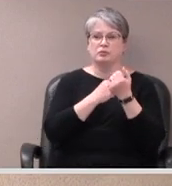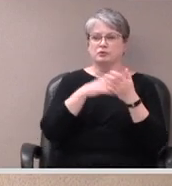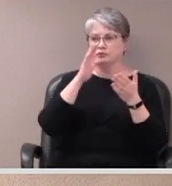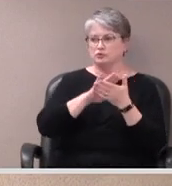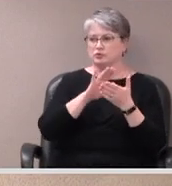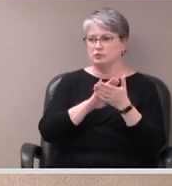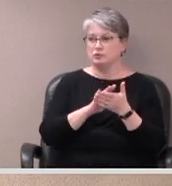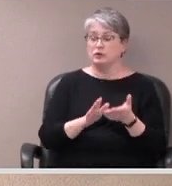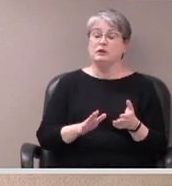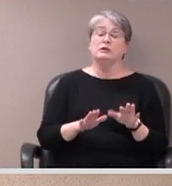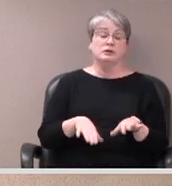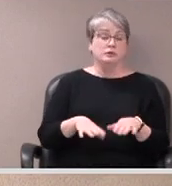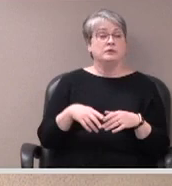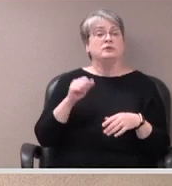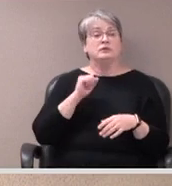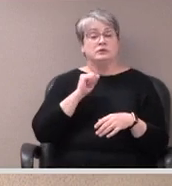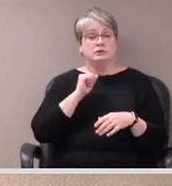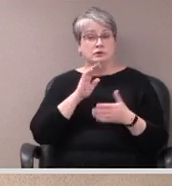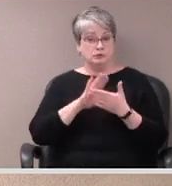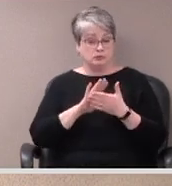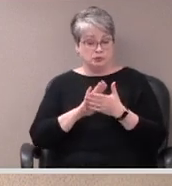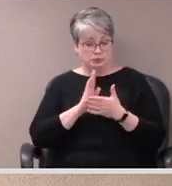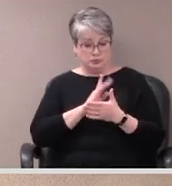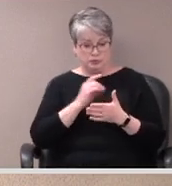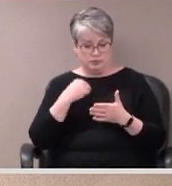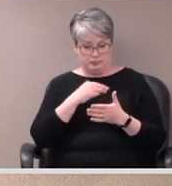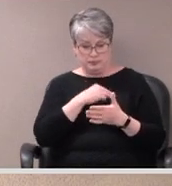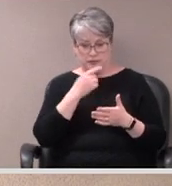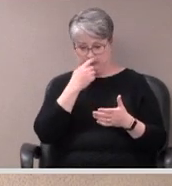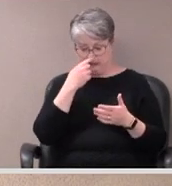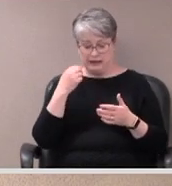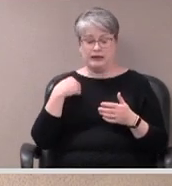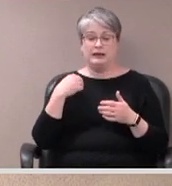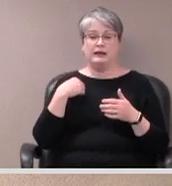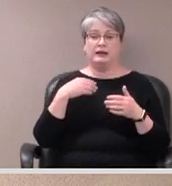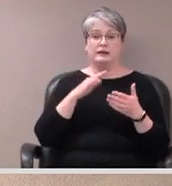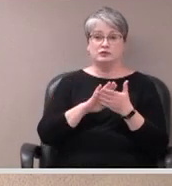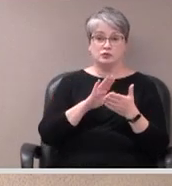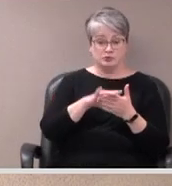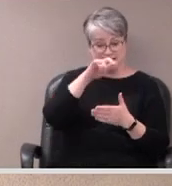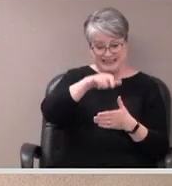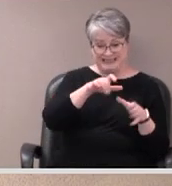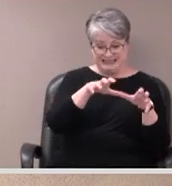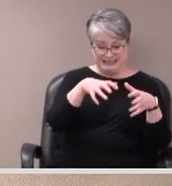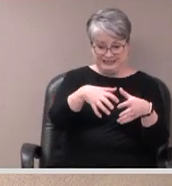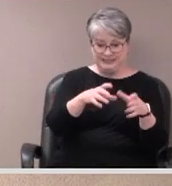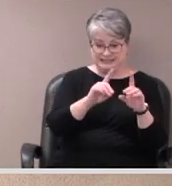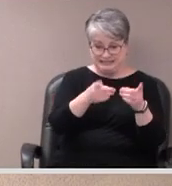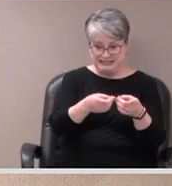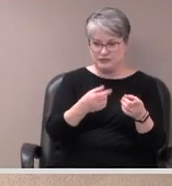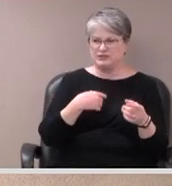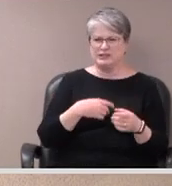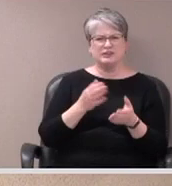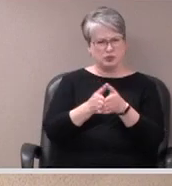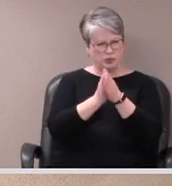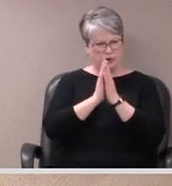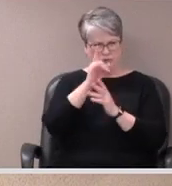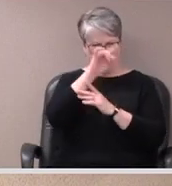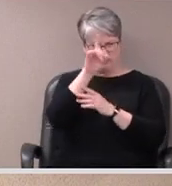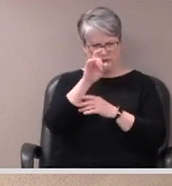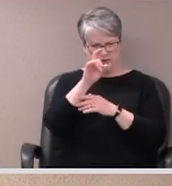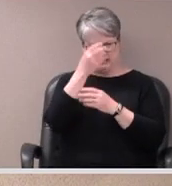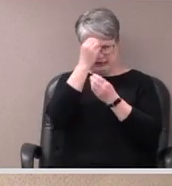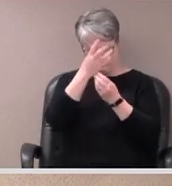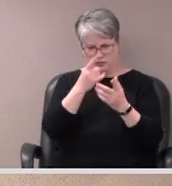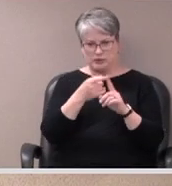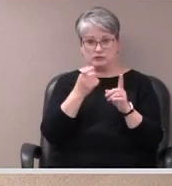school board member that has schools that are in that category, do I request that information from you? So when people stop me